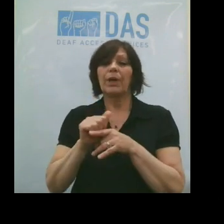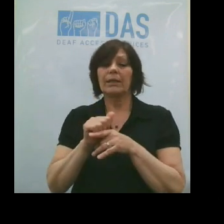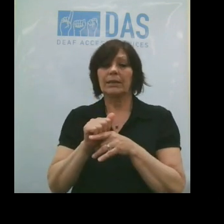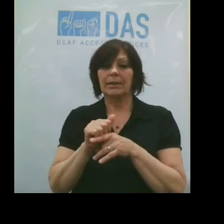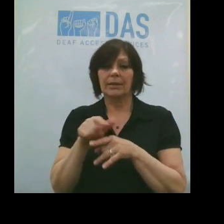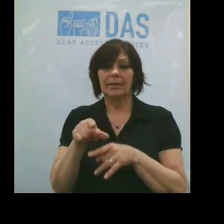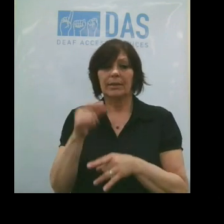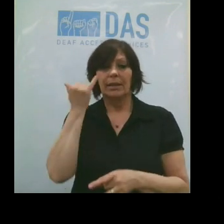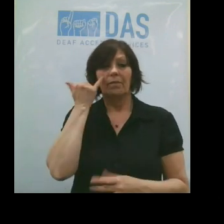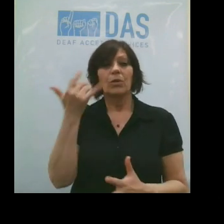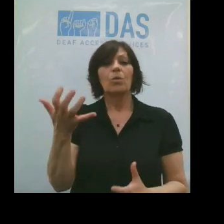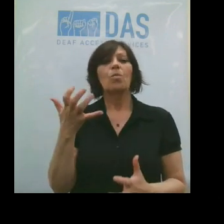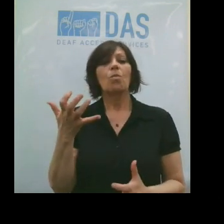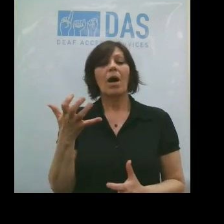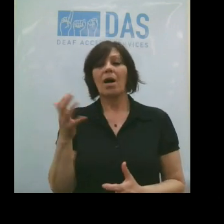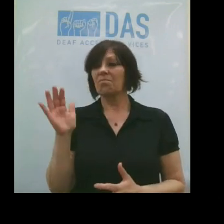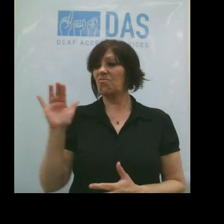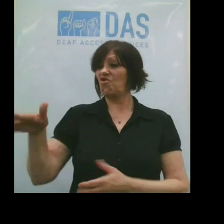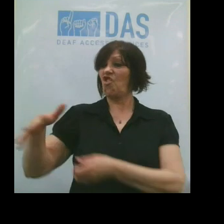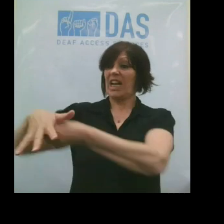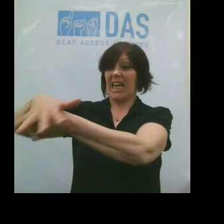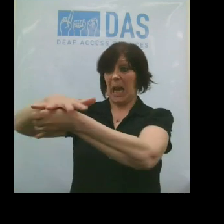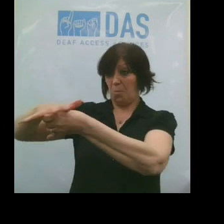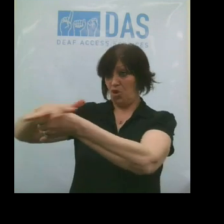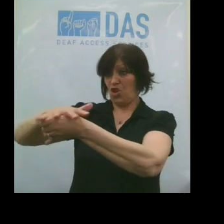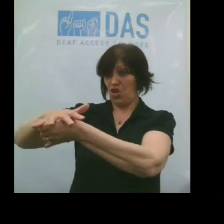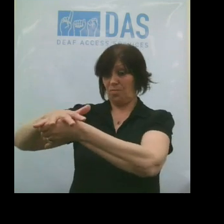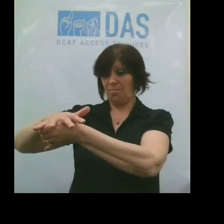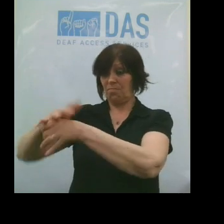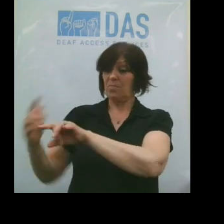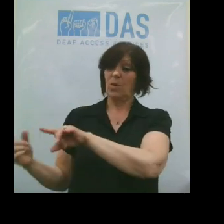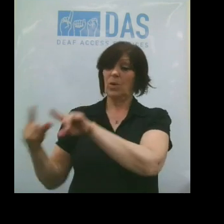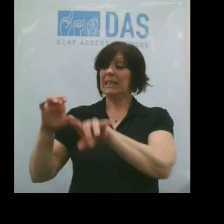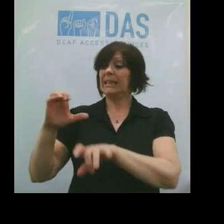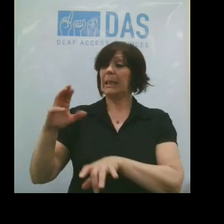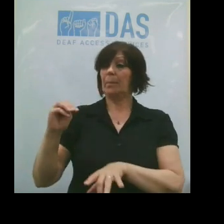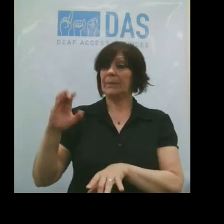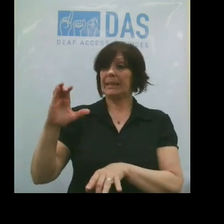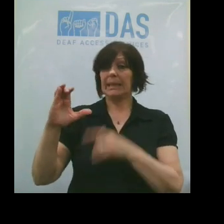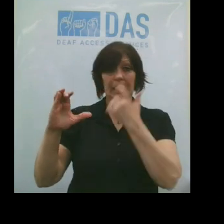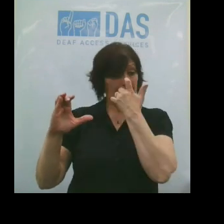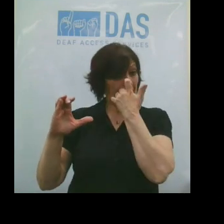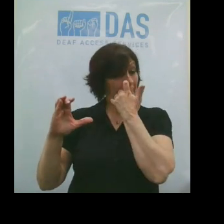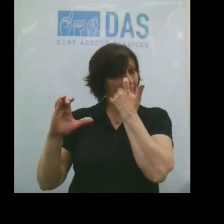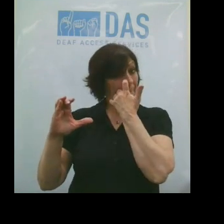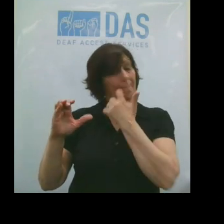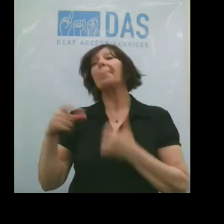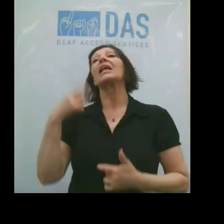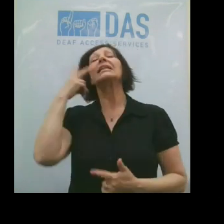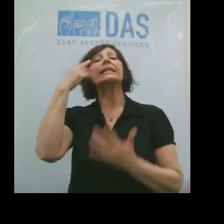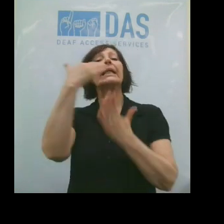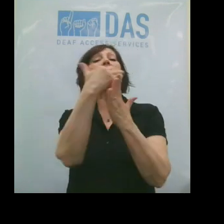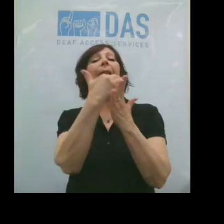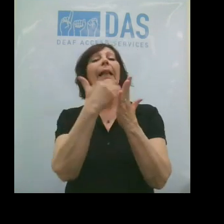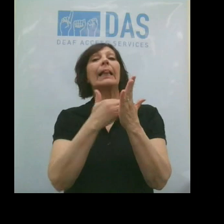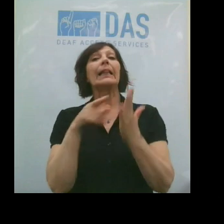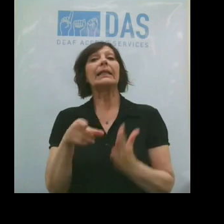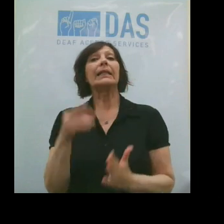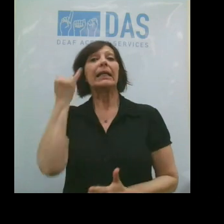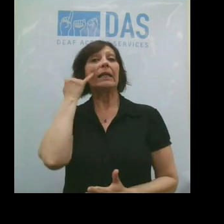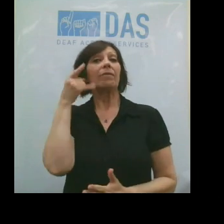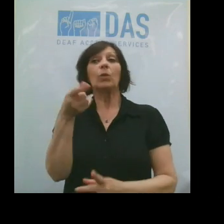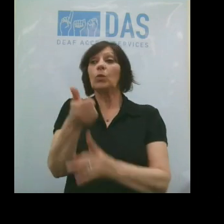you wanted to get one done in your neighborhood, and you can go to the ECMC site and you will see the list of where they are. If you are